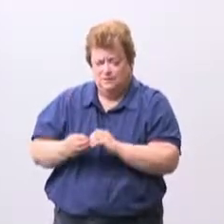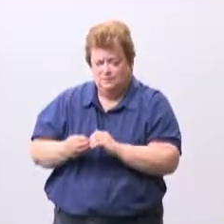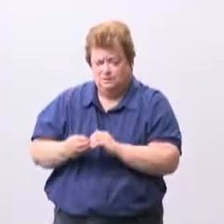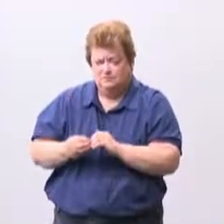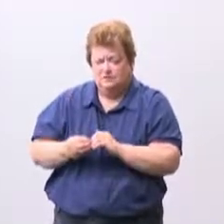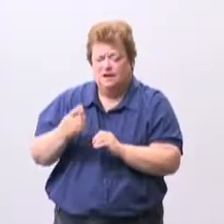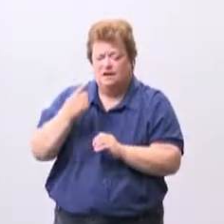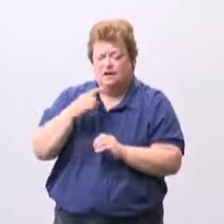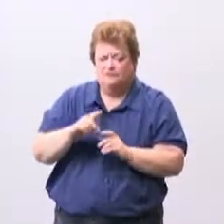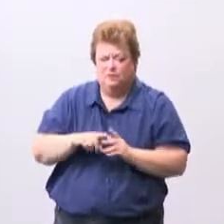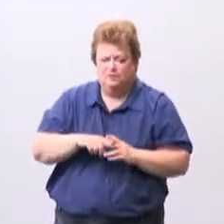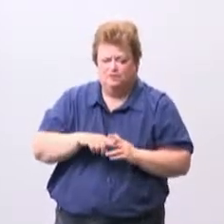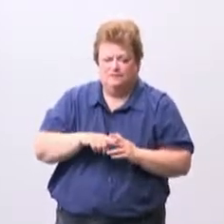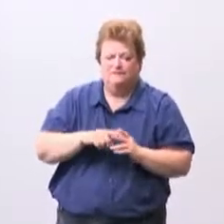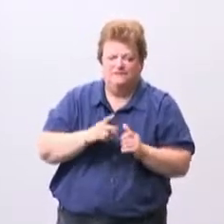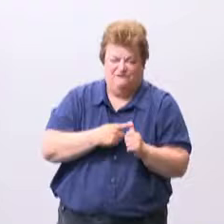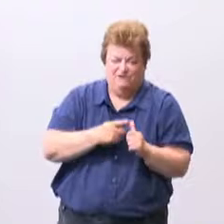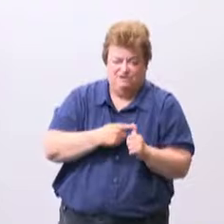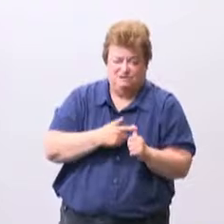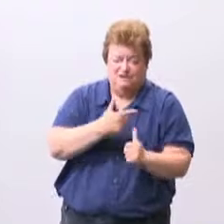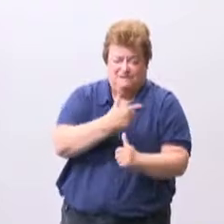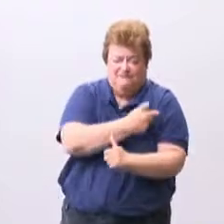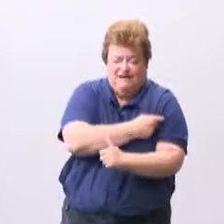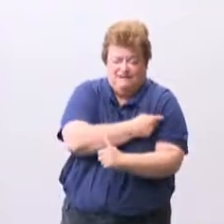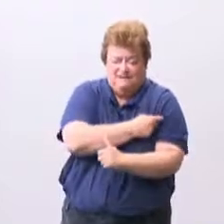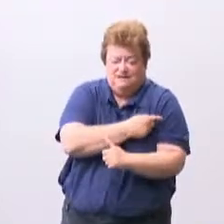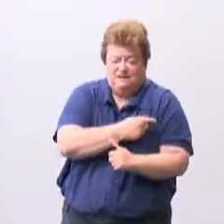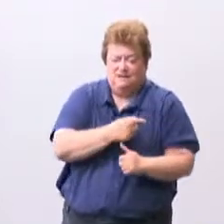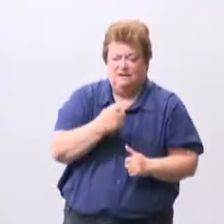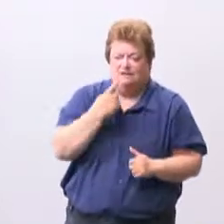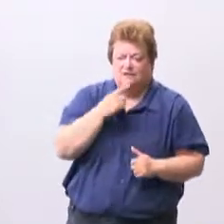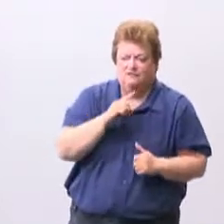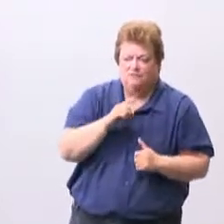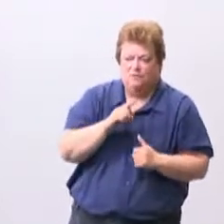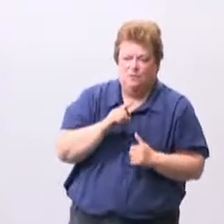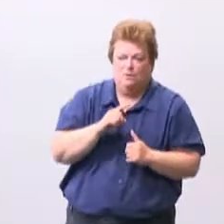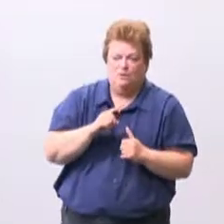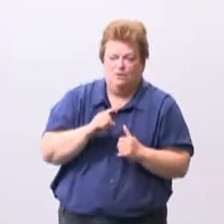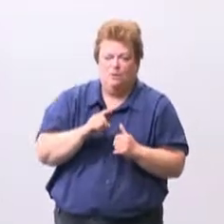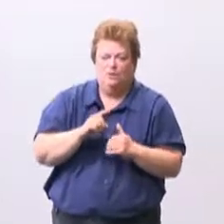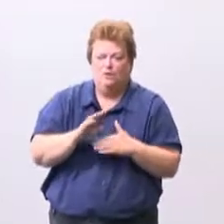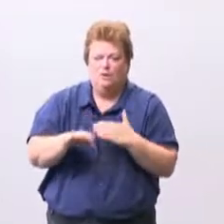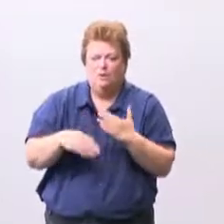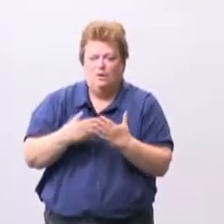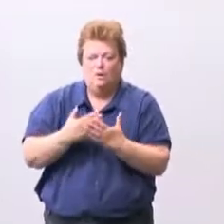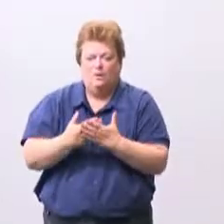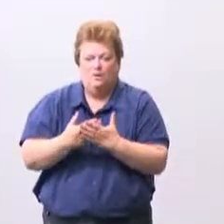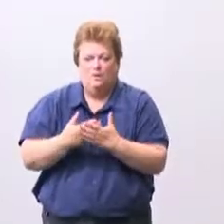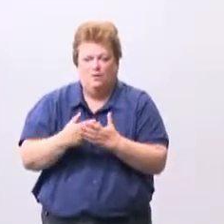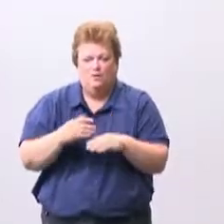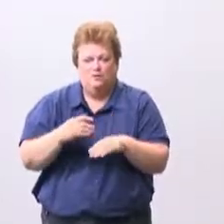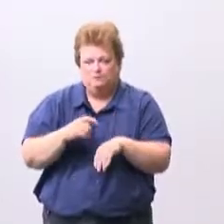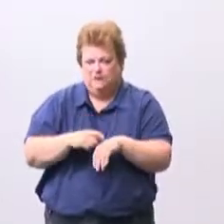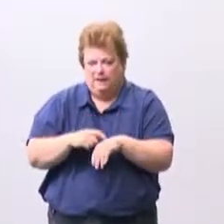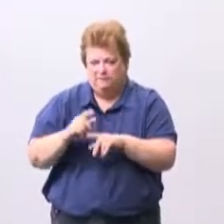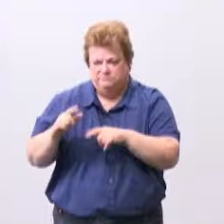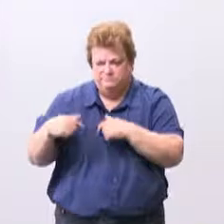initial vaccines, first vaccines of the entire time they've been